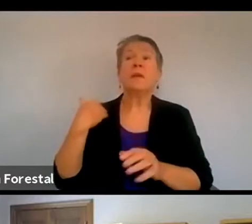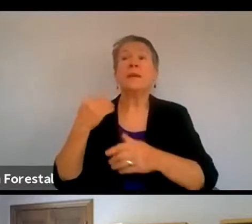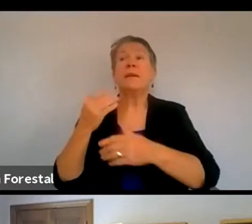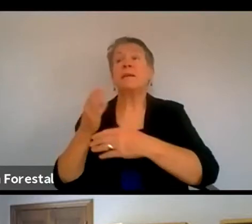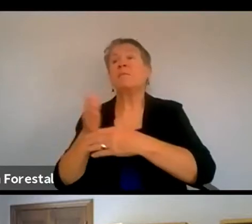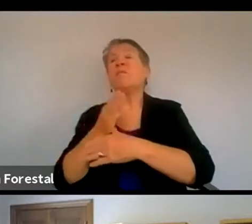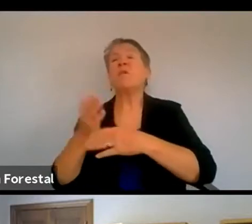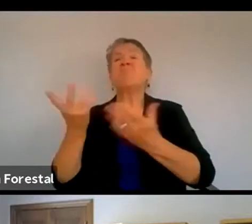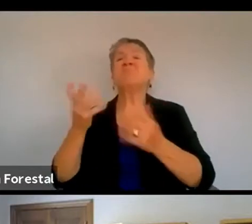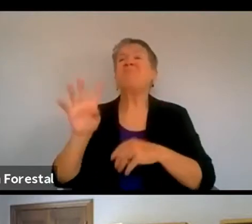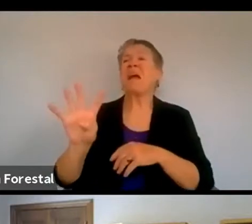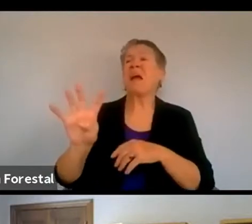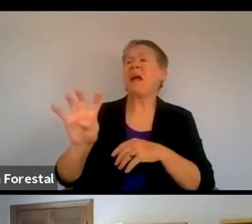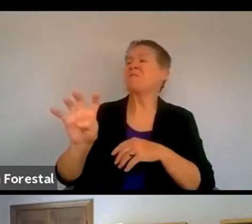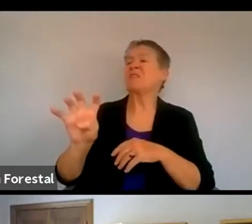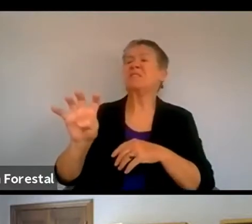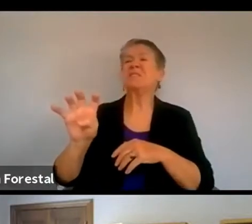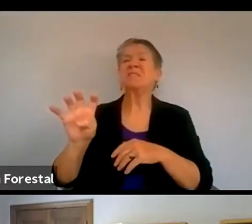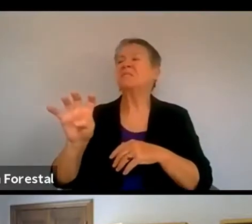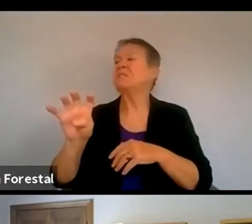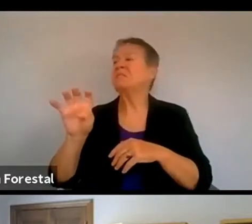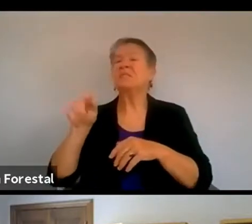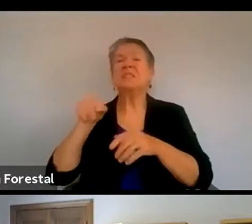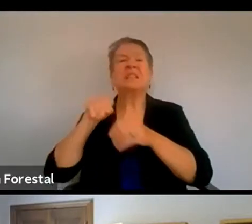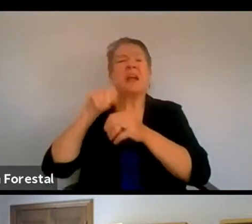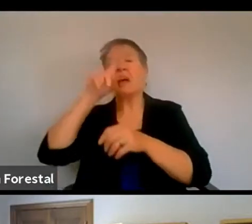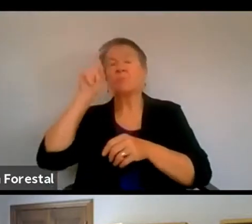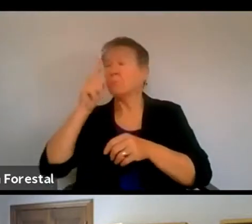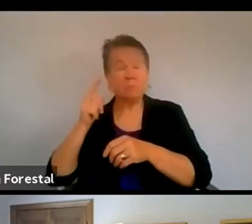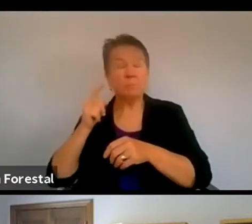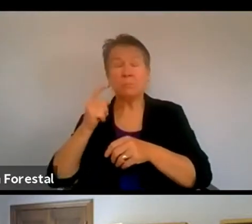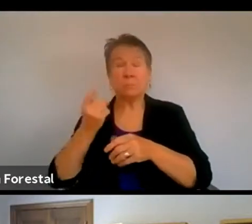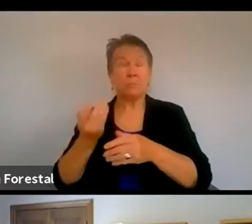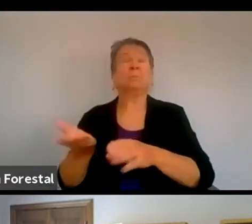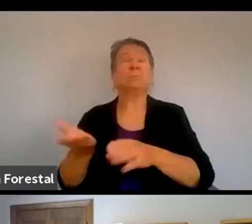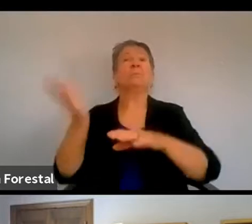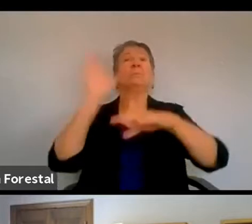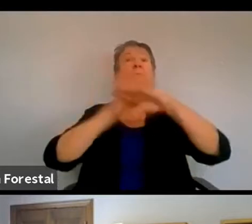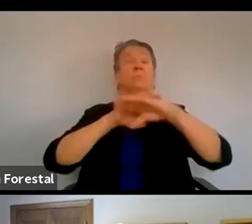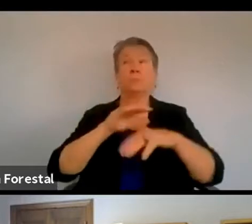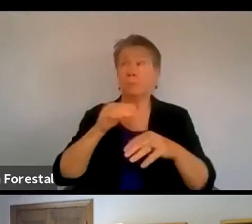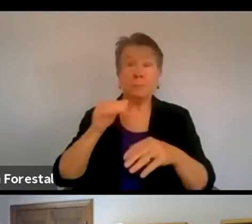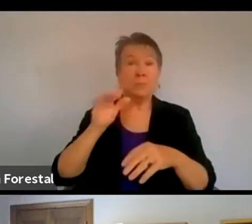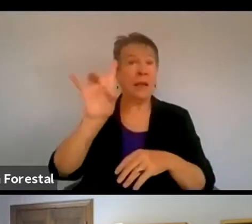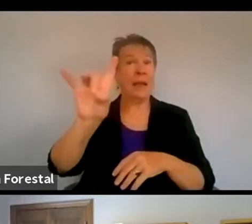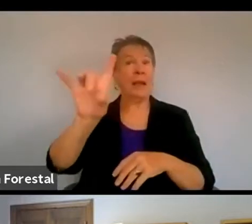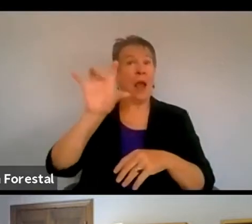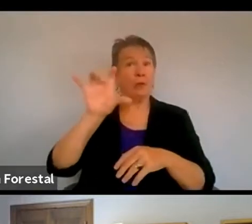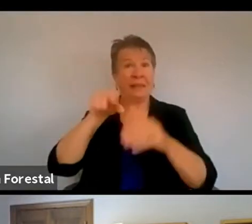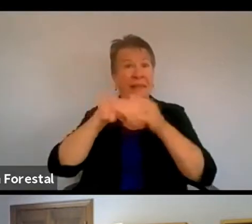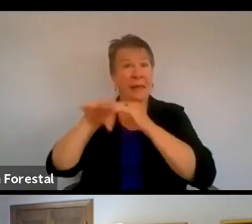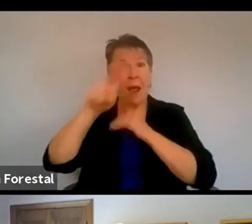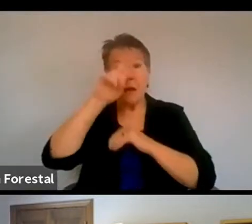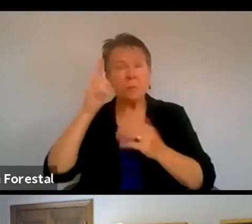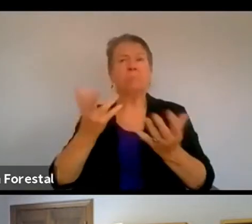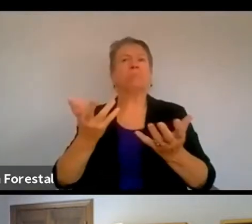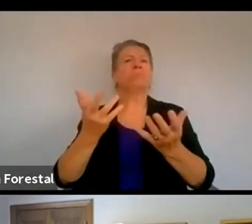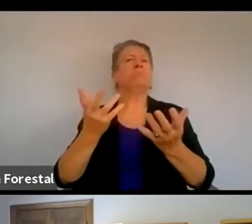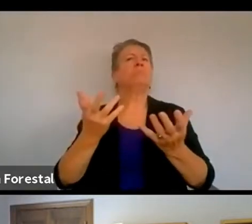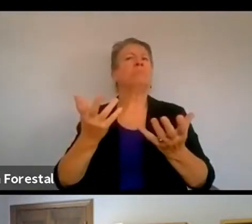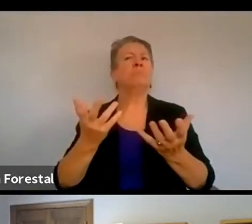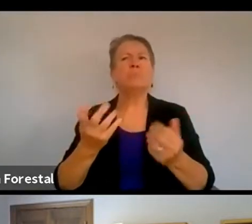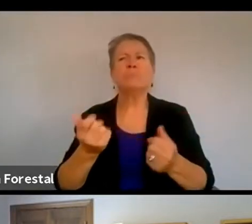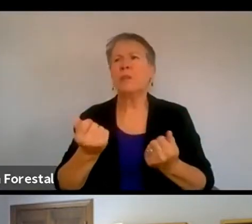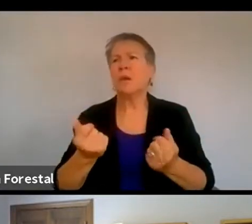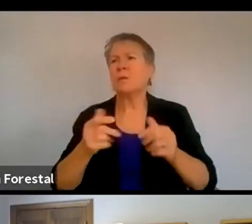800 a day. There are no new reports of multi-system inflammatory syndrome in children. The total case counts remain